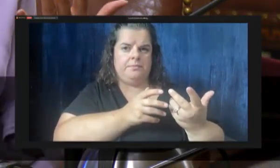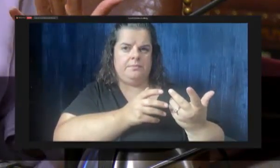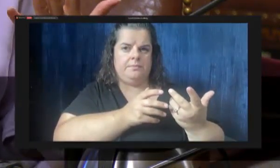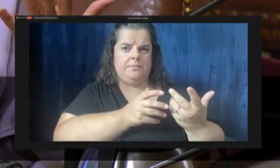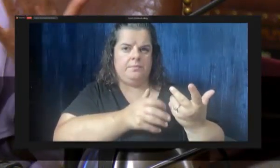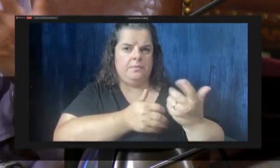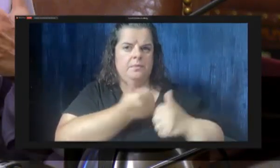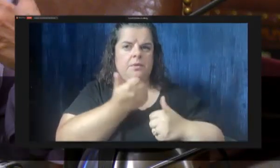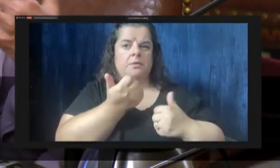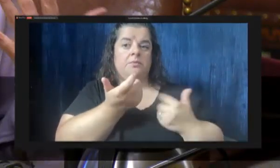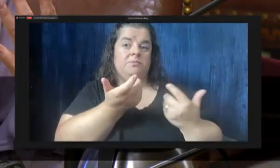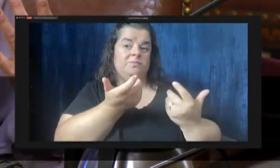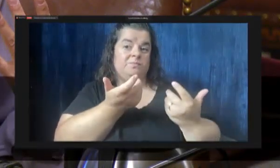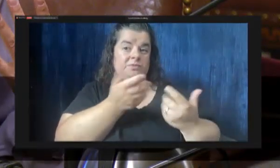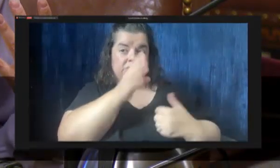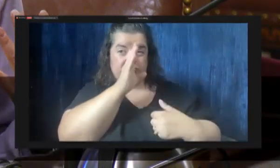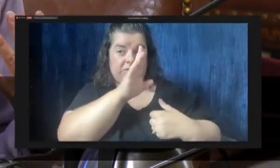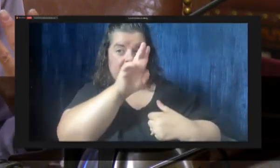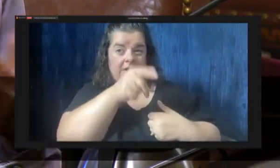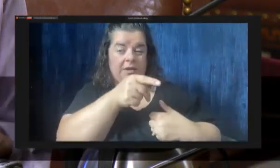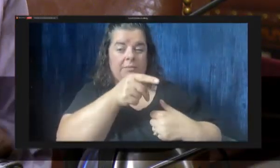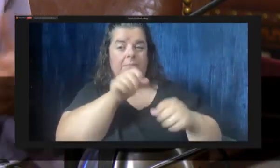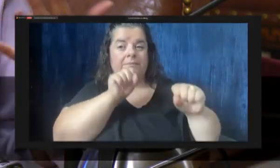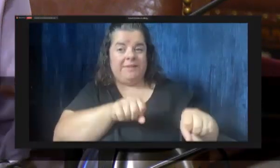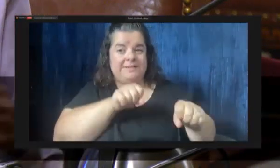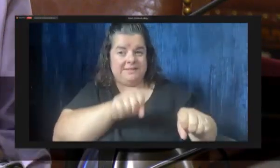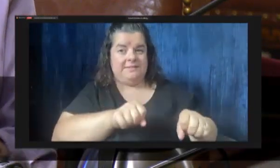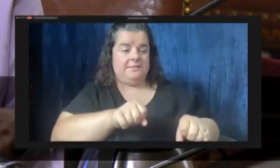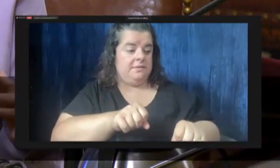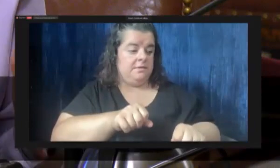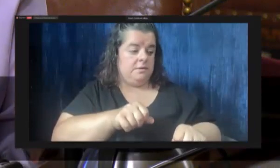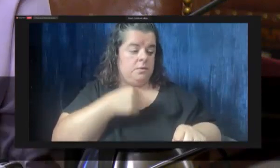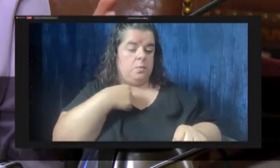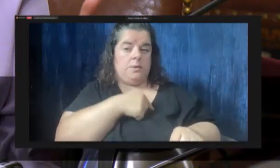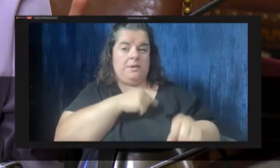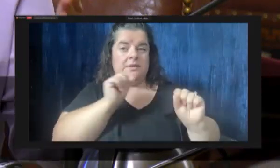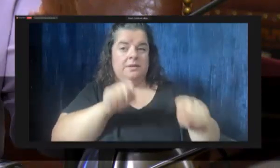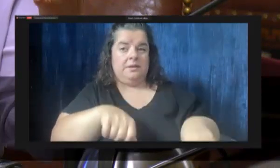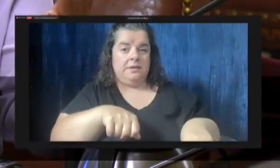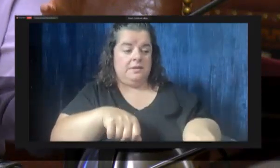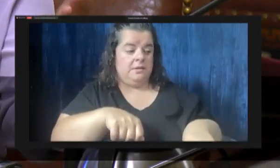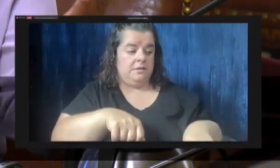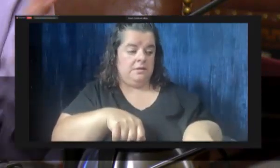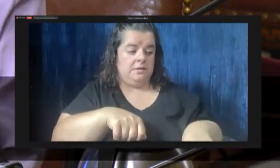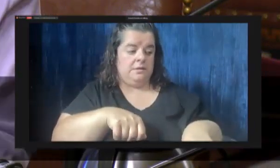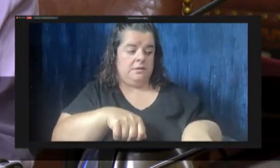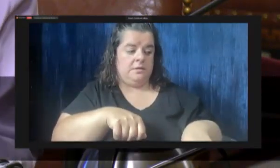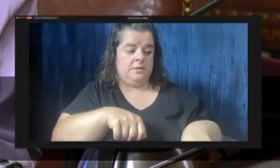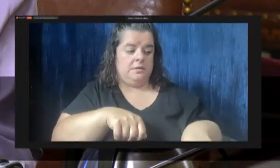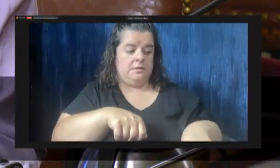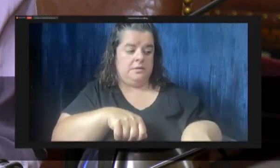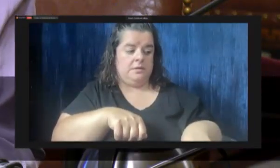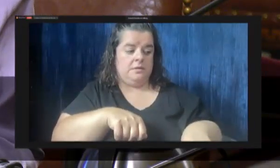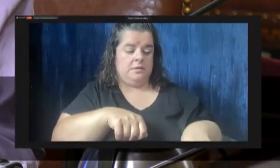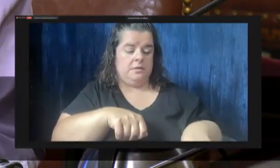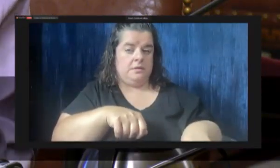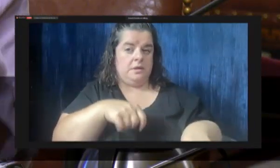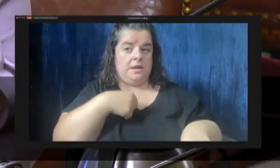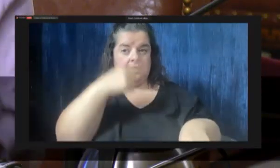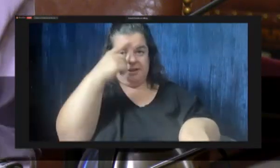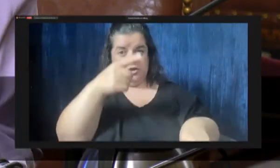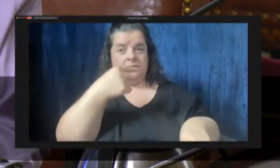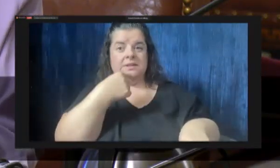I guess, just straight up feasible thing that we would do would be I think you said it,